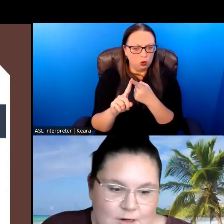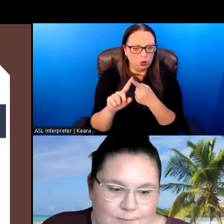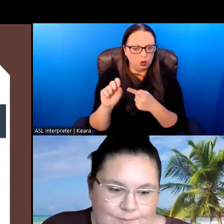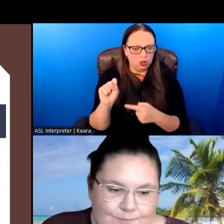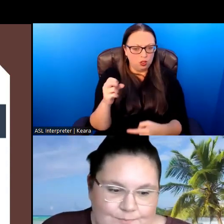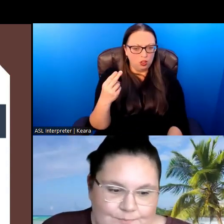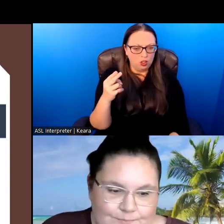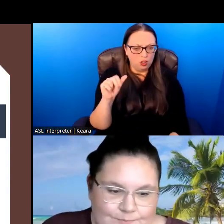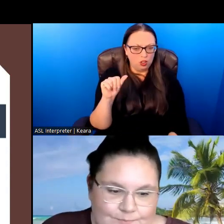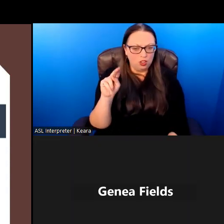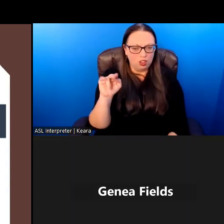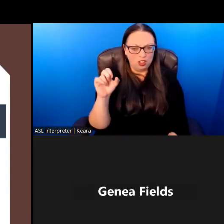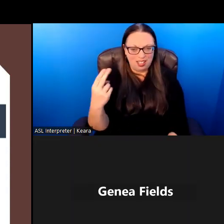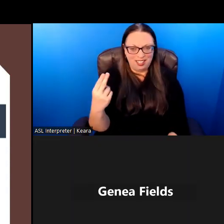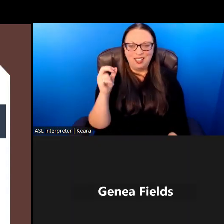there you go.